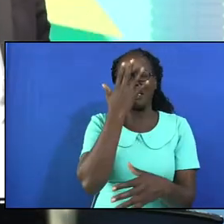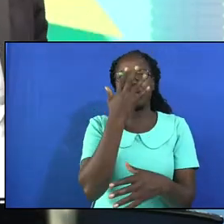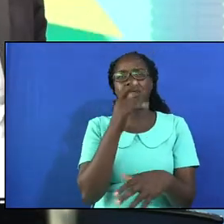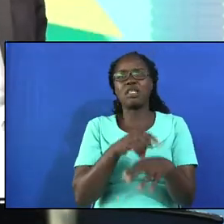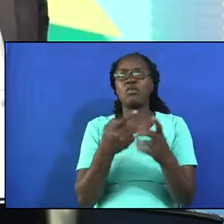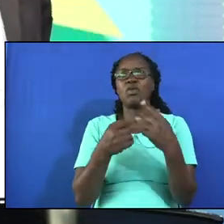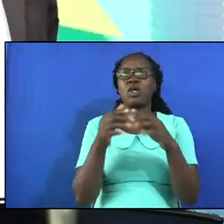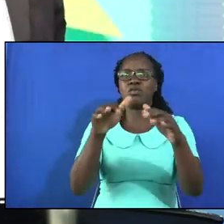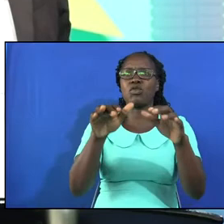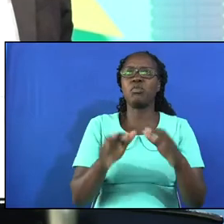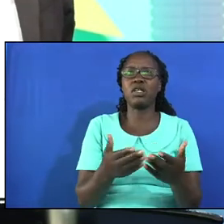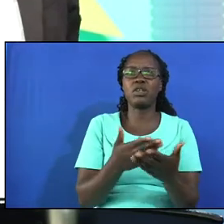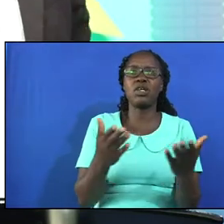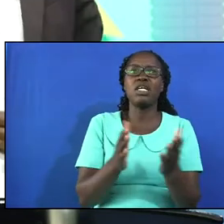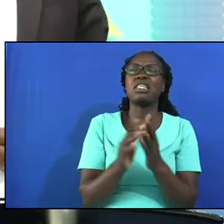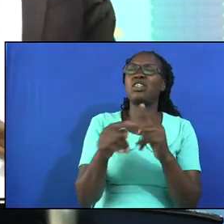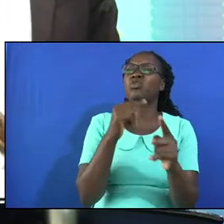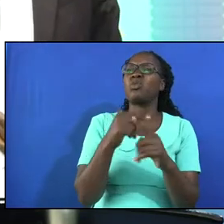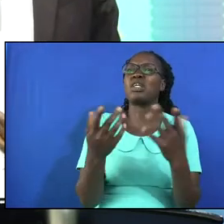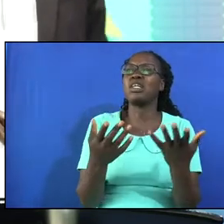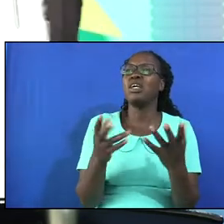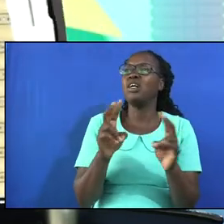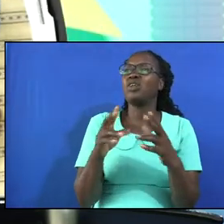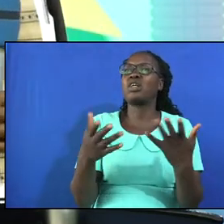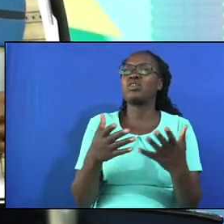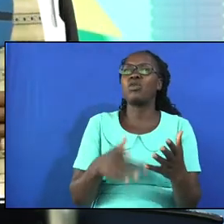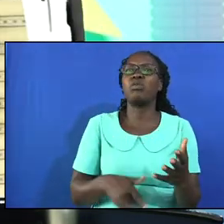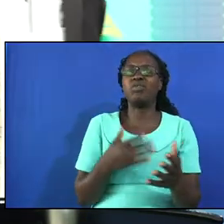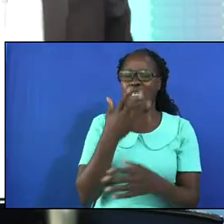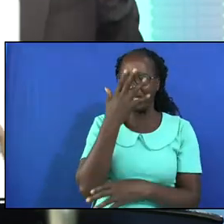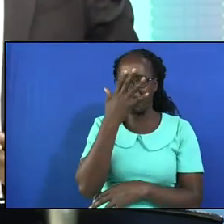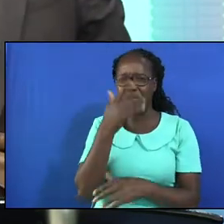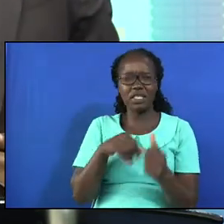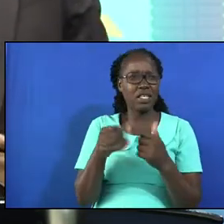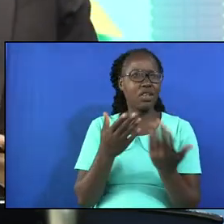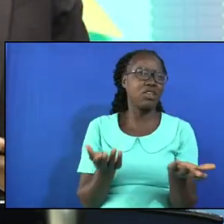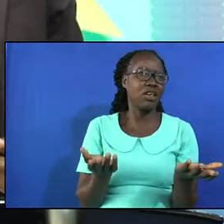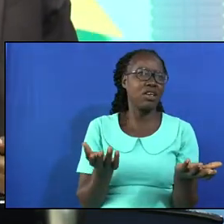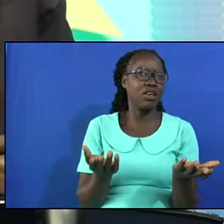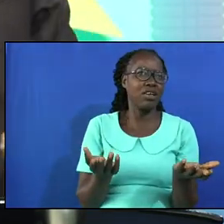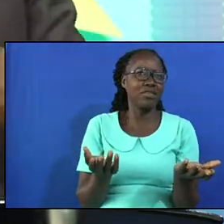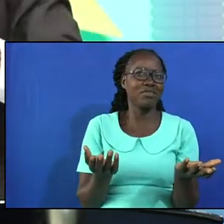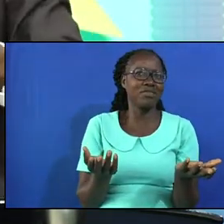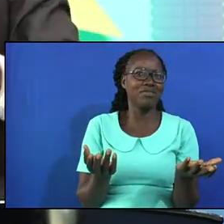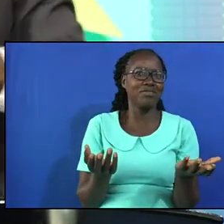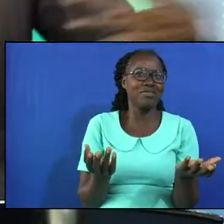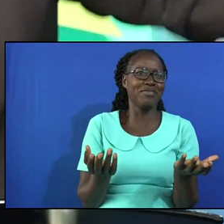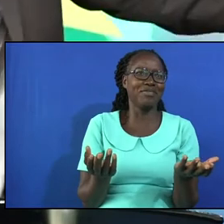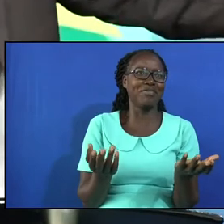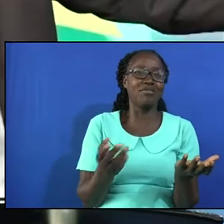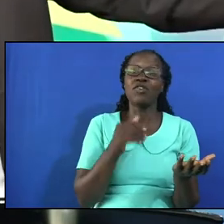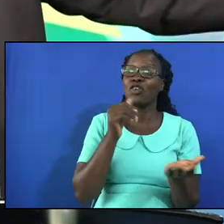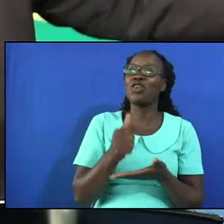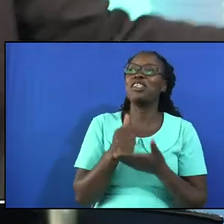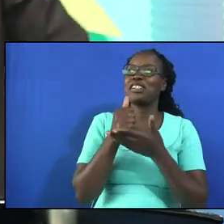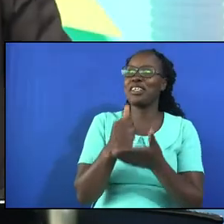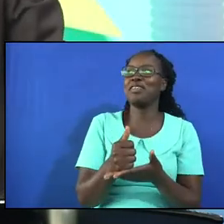when we come to bury you that you are killed. Can you look at how we will be feeling embarrassed around there? So you are not